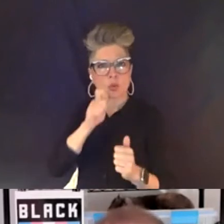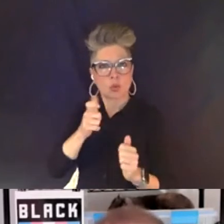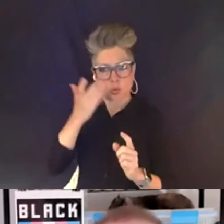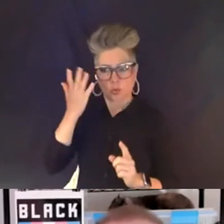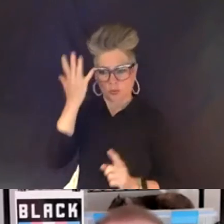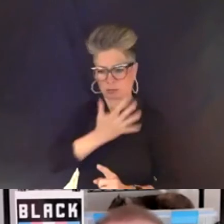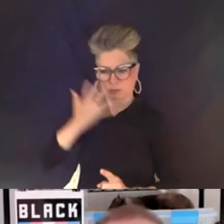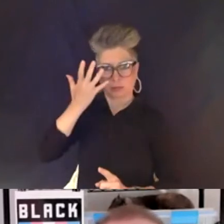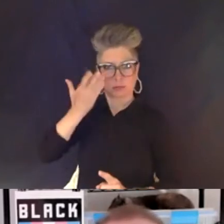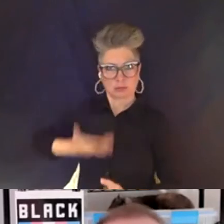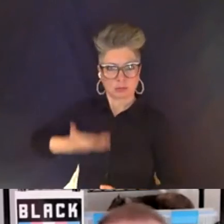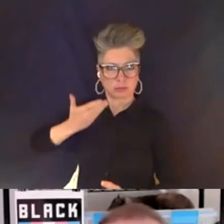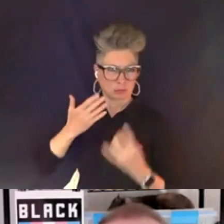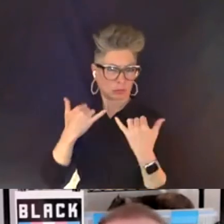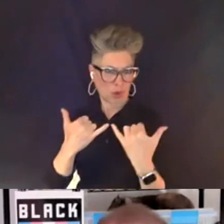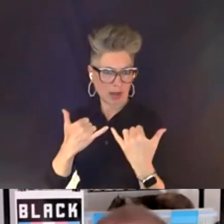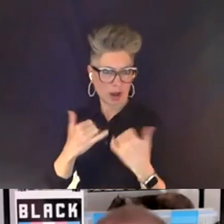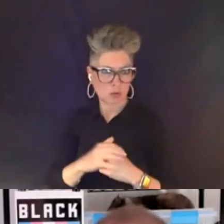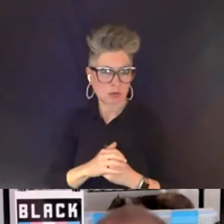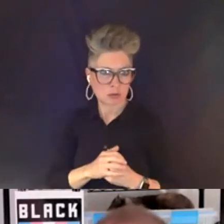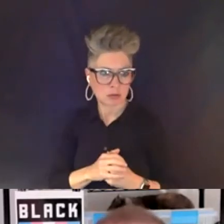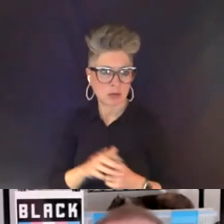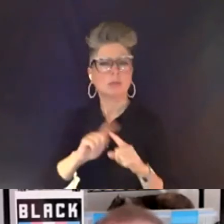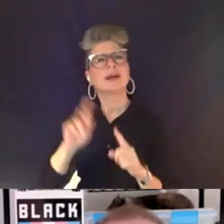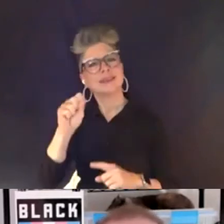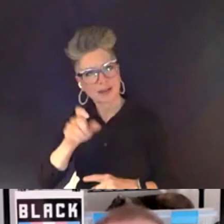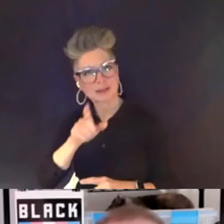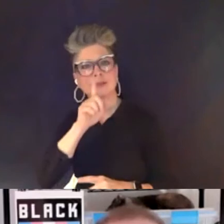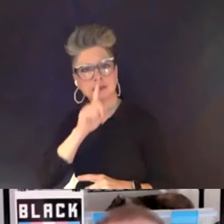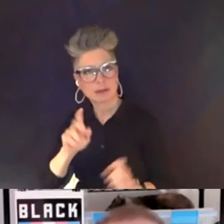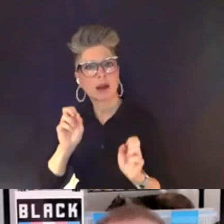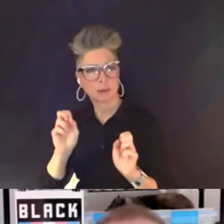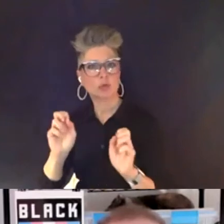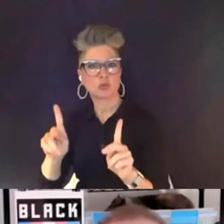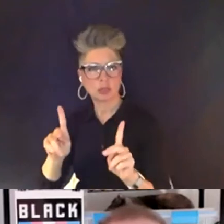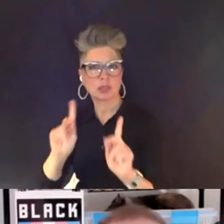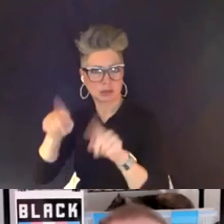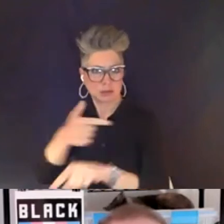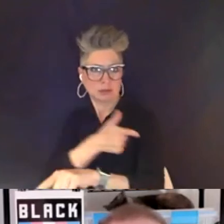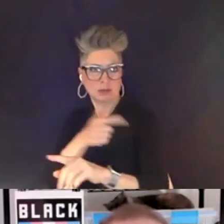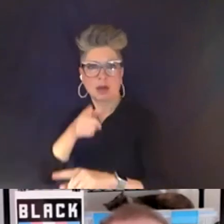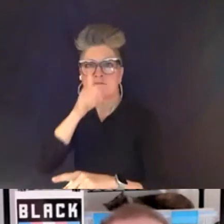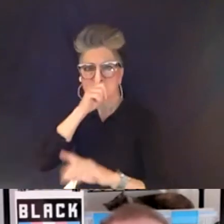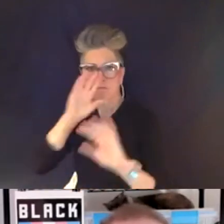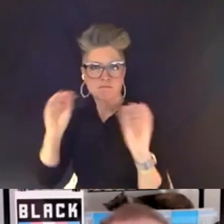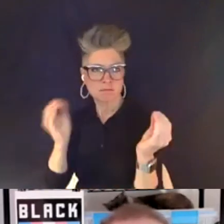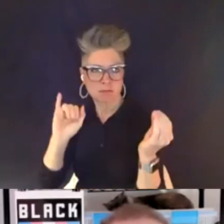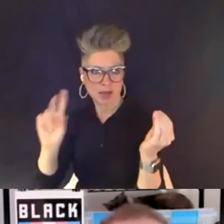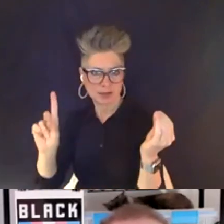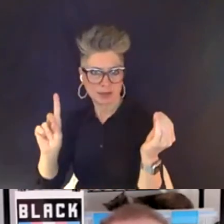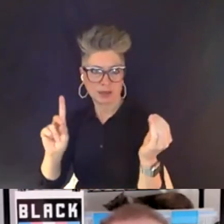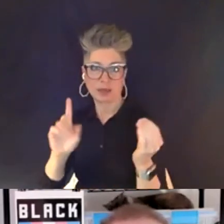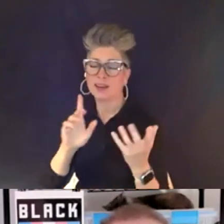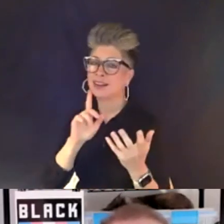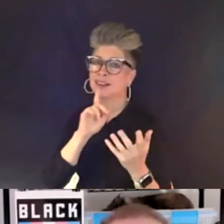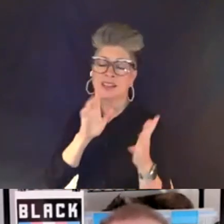yes. But there are opportunities. Really, I think that there is such an important